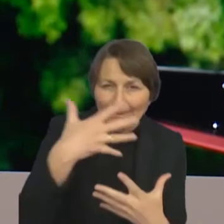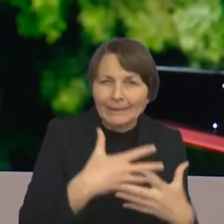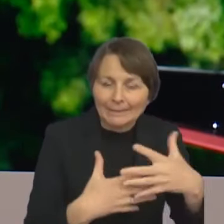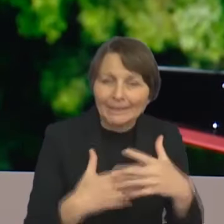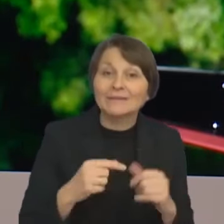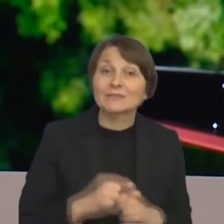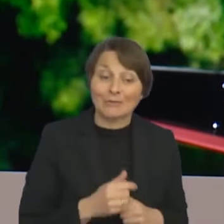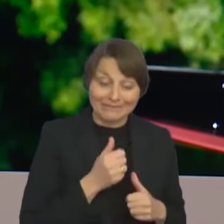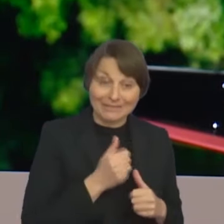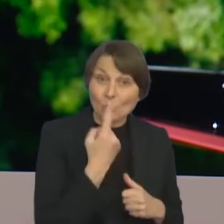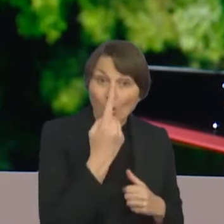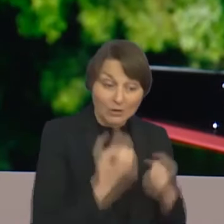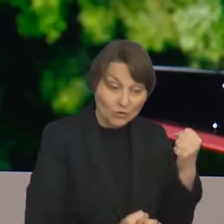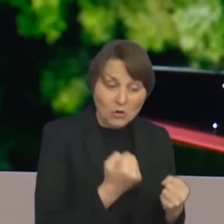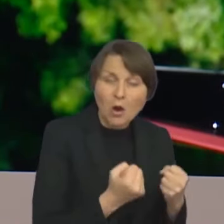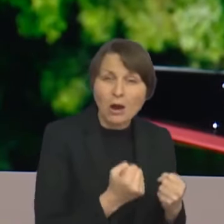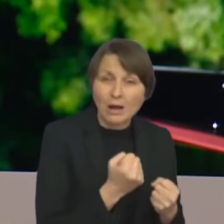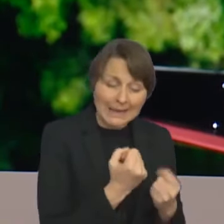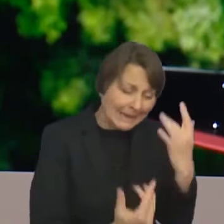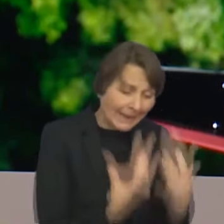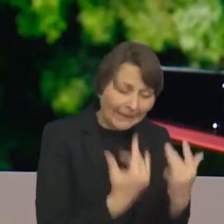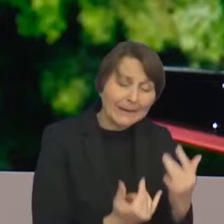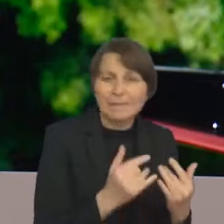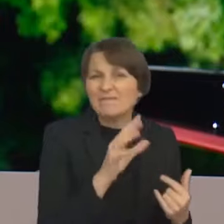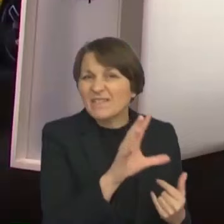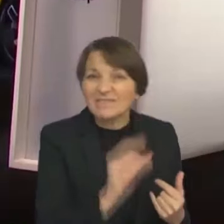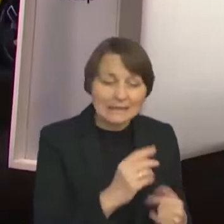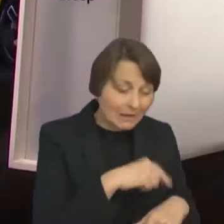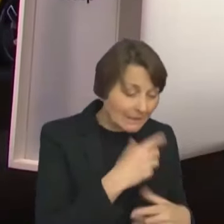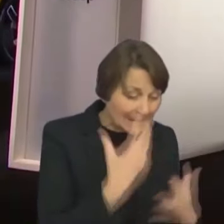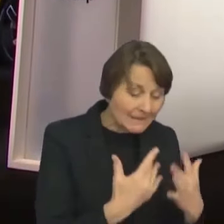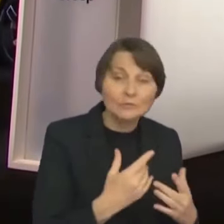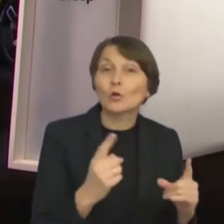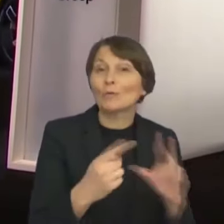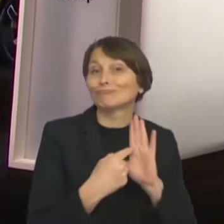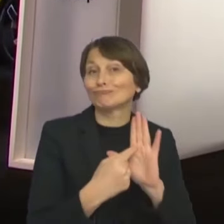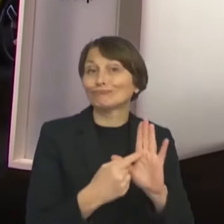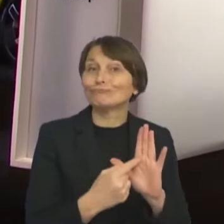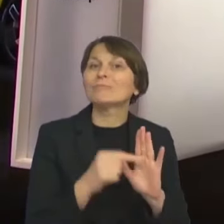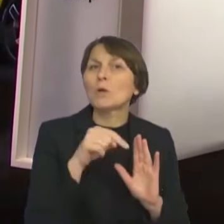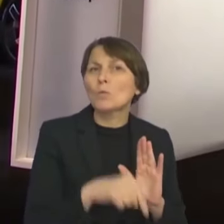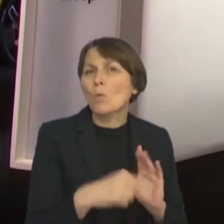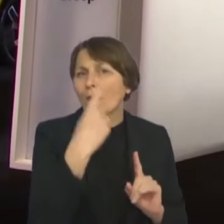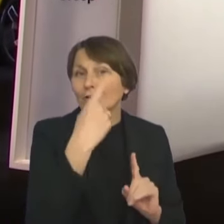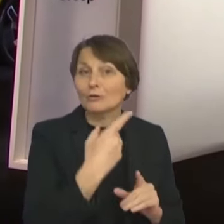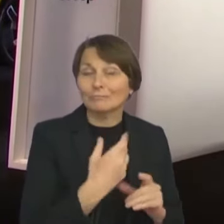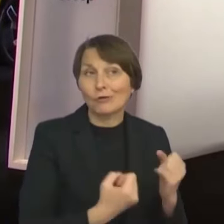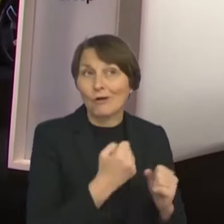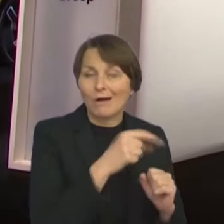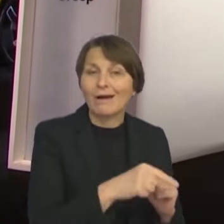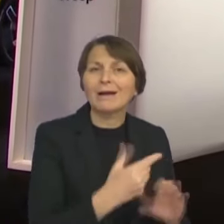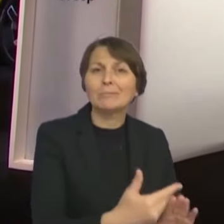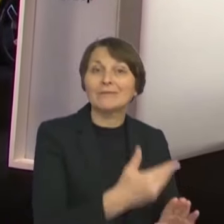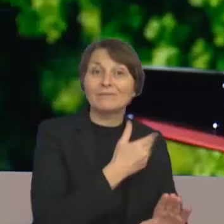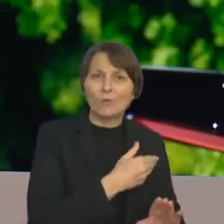And just to give you, in an average car today, there are more lines of code than you had in a 747